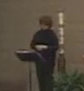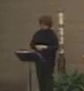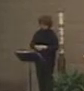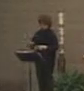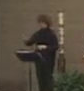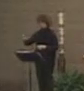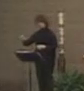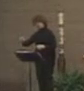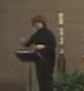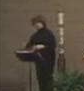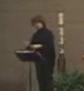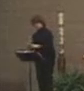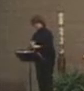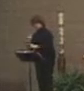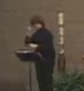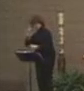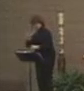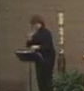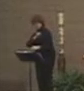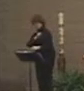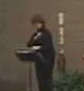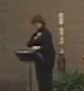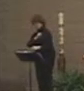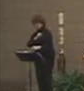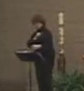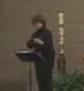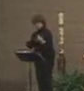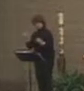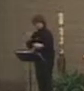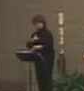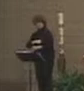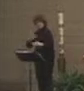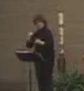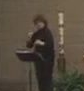Eli took care of this child. And we pick up this story today.